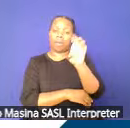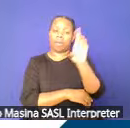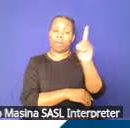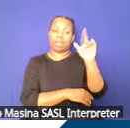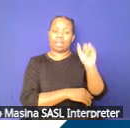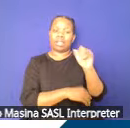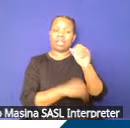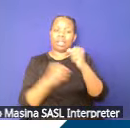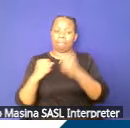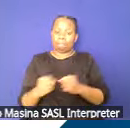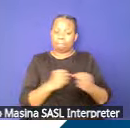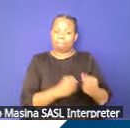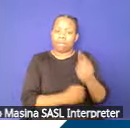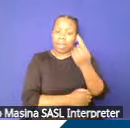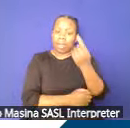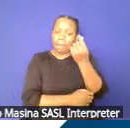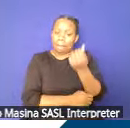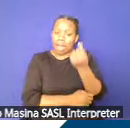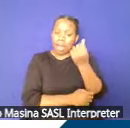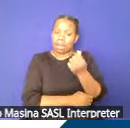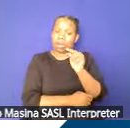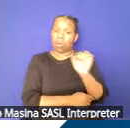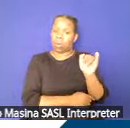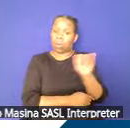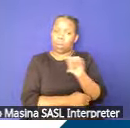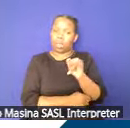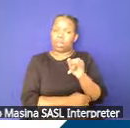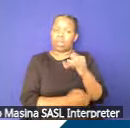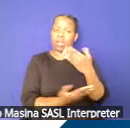that will be offset against